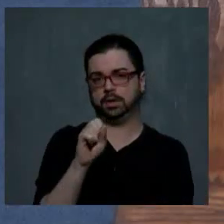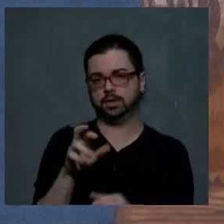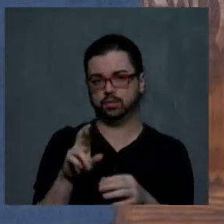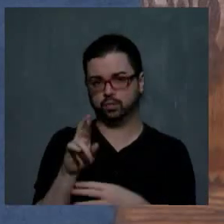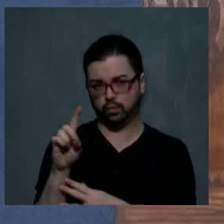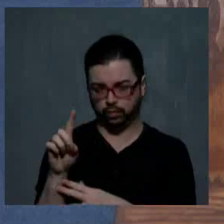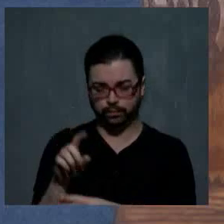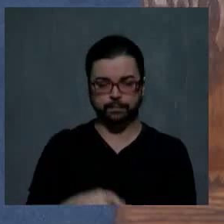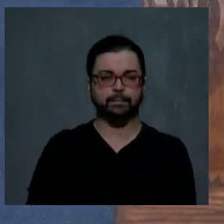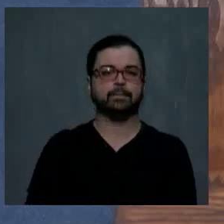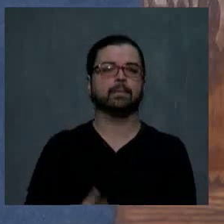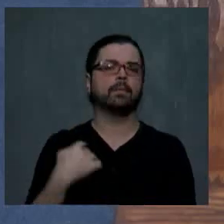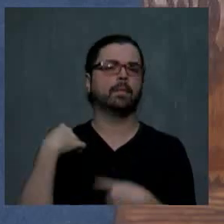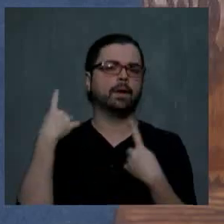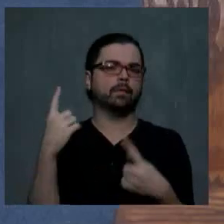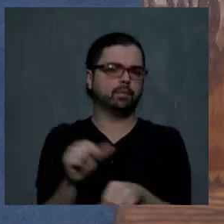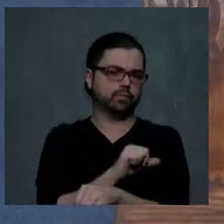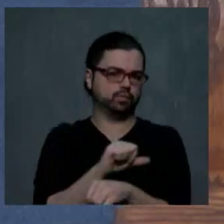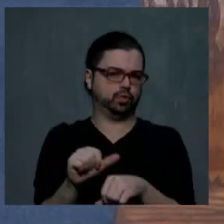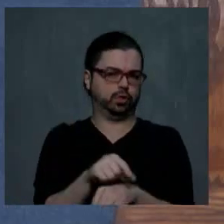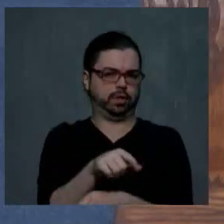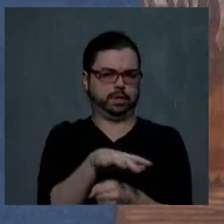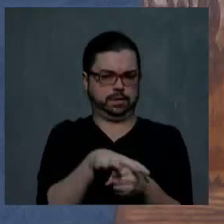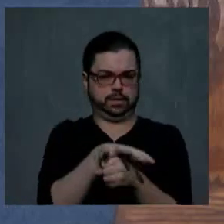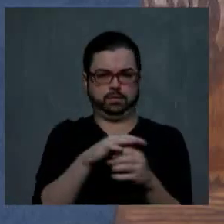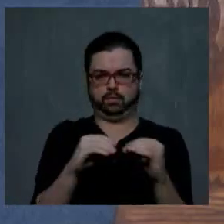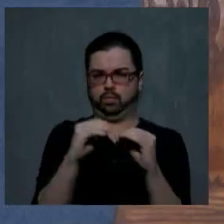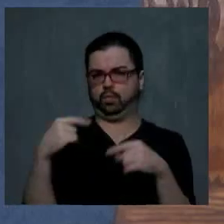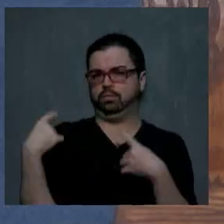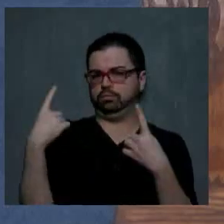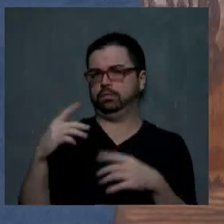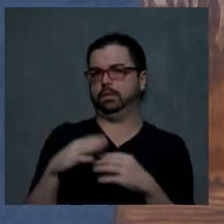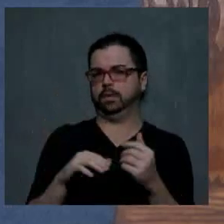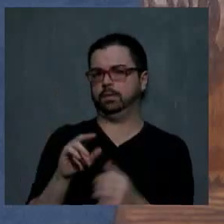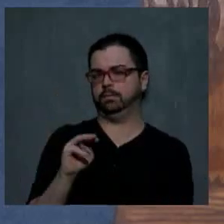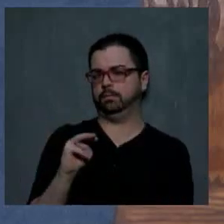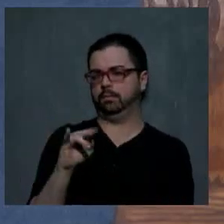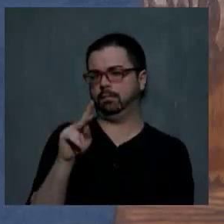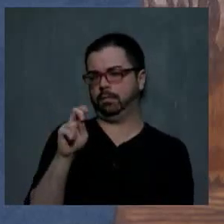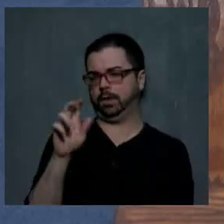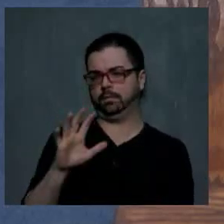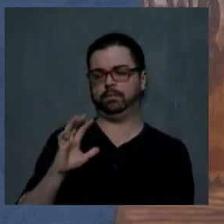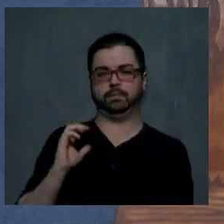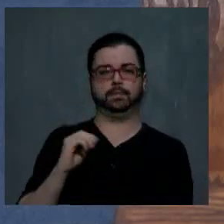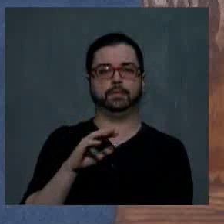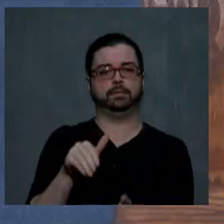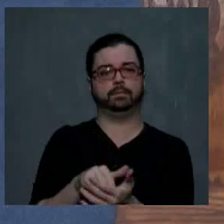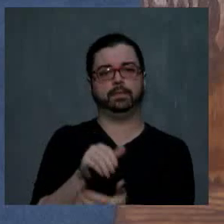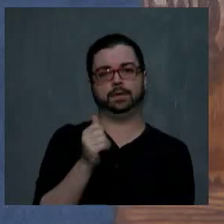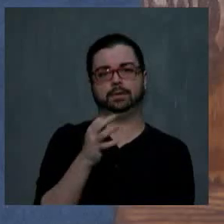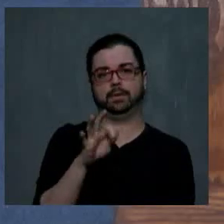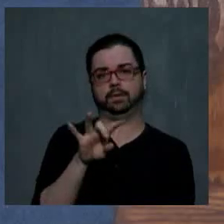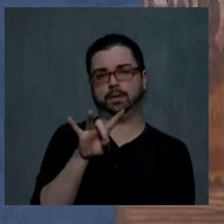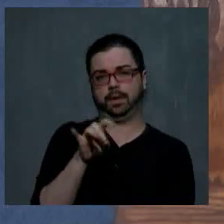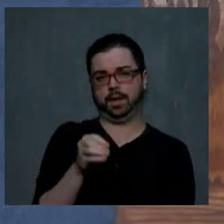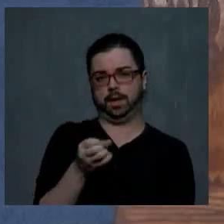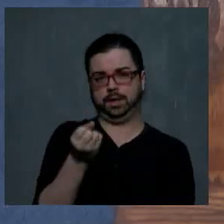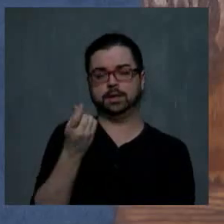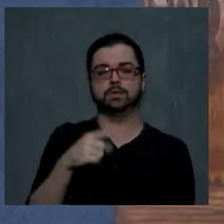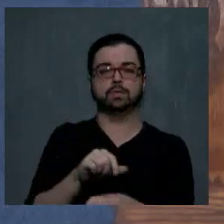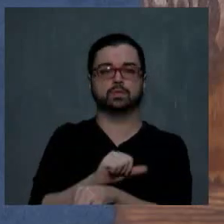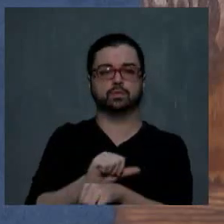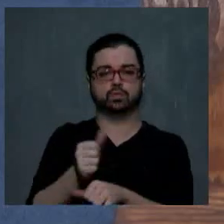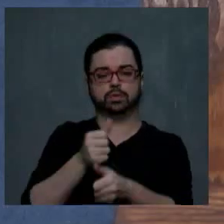I think I've been working on this area longer than Mike. In the mid-1980s, when we were working for Windrock, we began working on Sandpiper